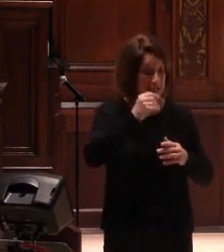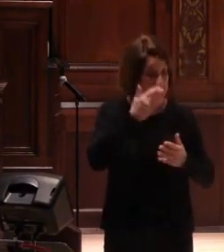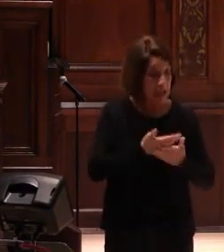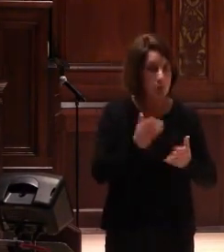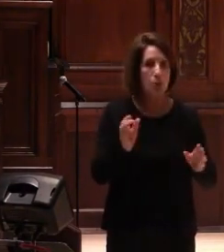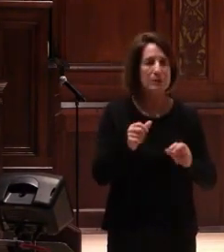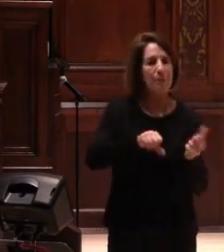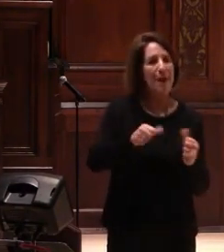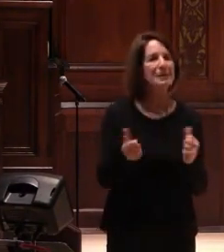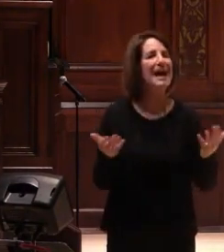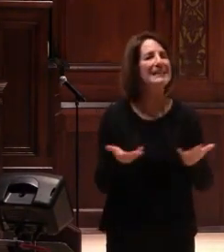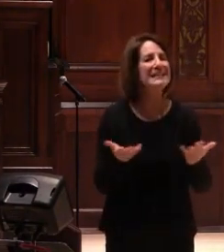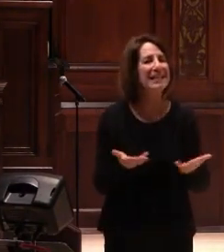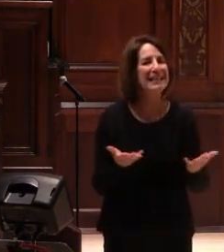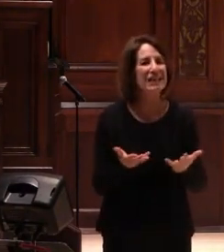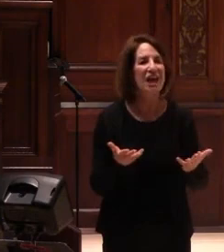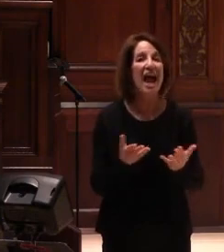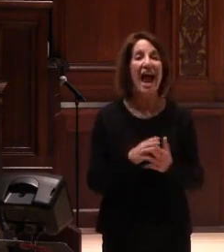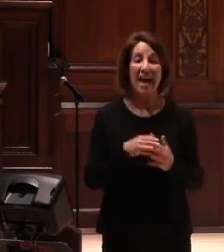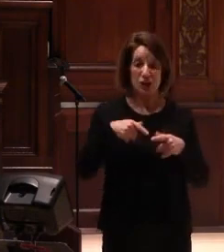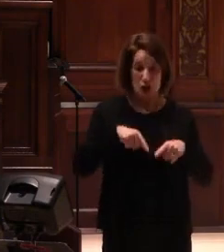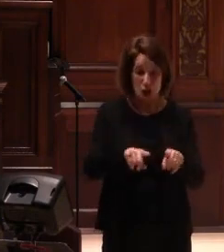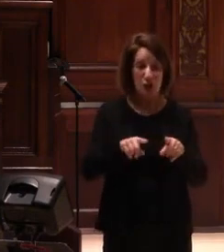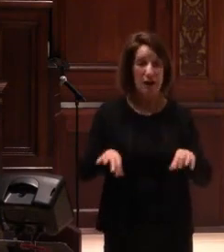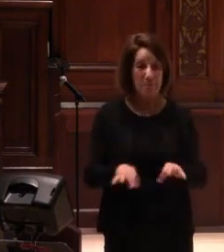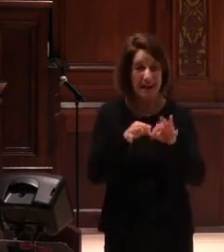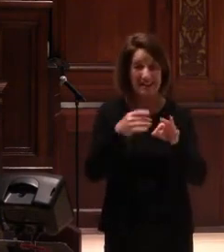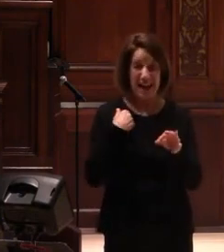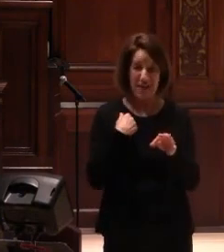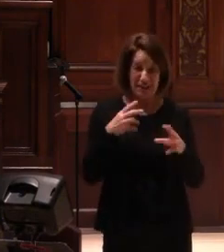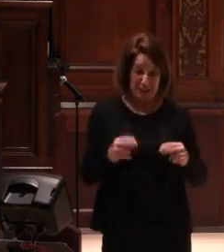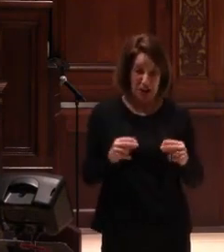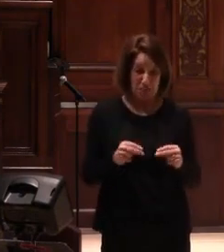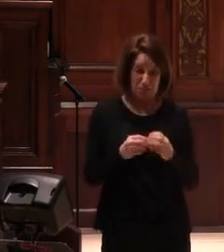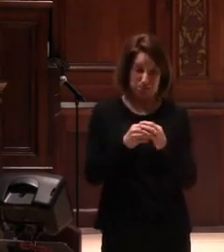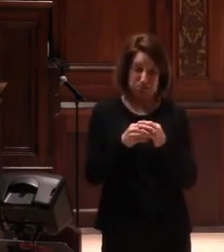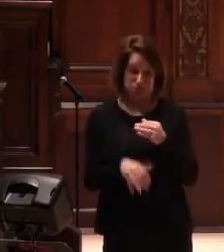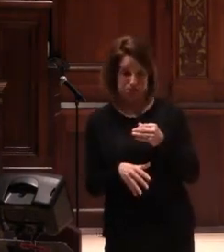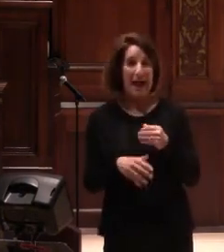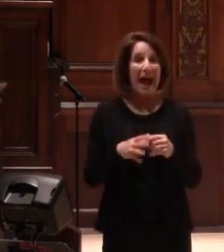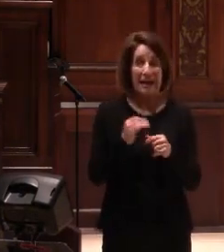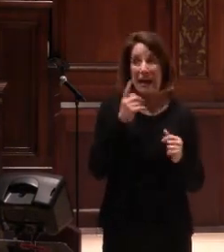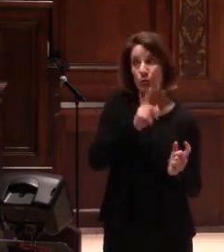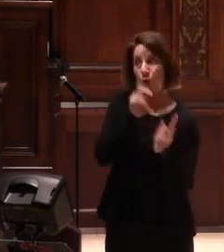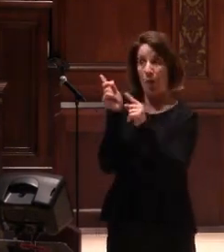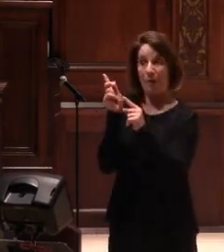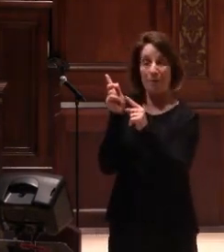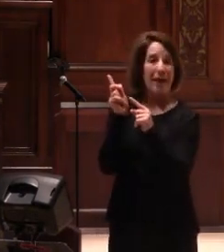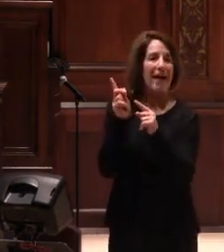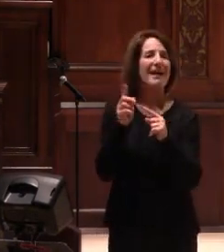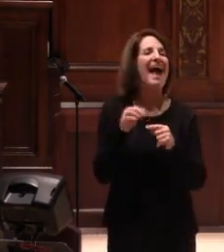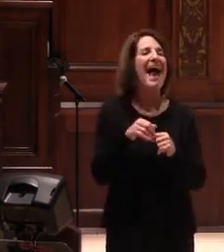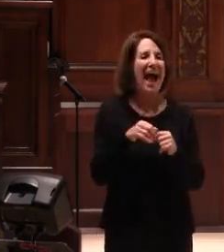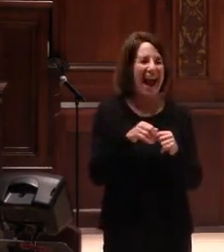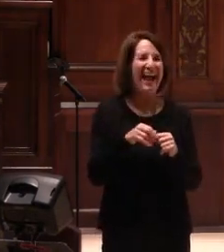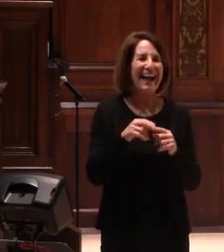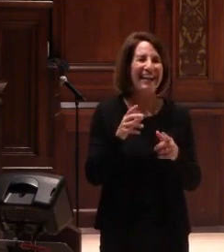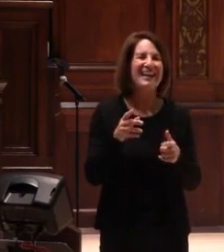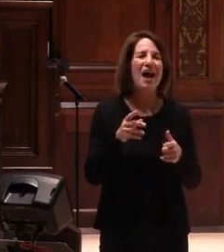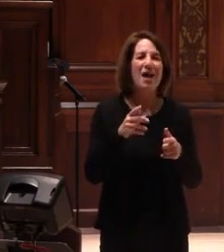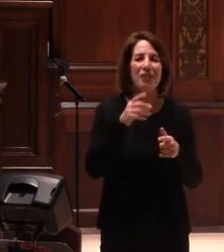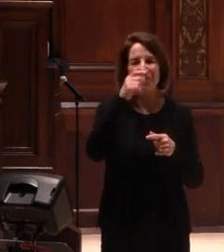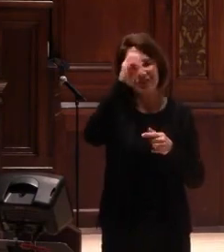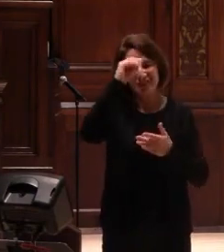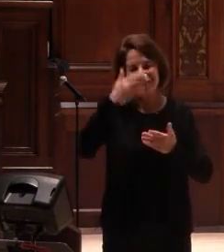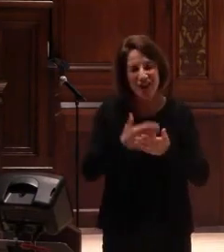Mass, he had this big diaper blowout, and he had to go in the back and change him. And his son had to be baptized in a onesie instead of the special